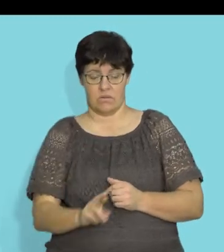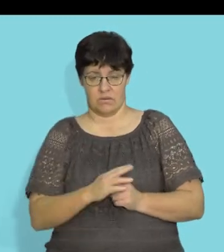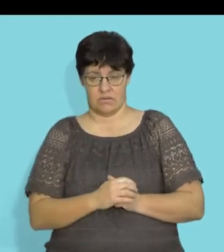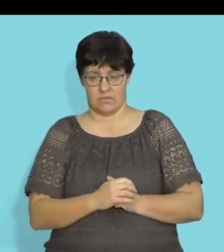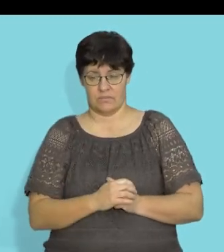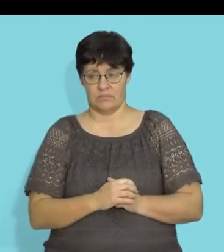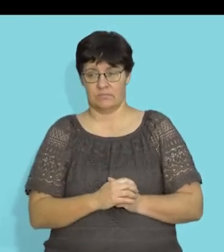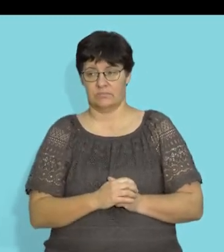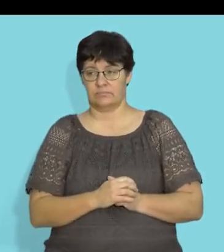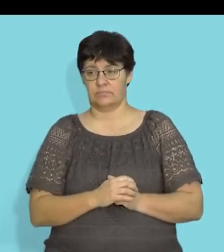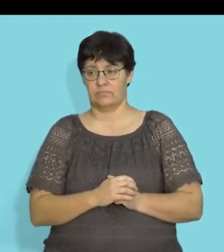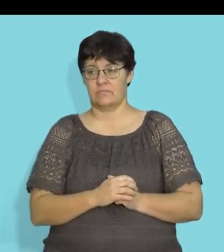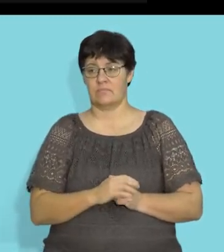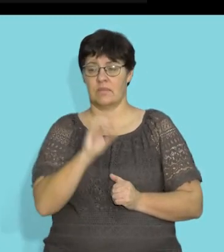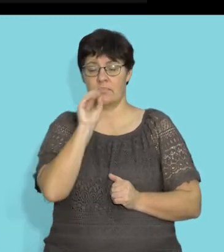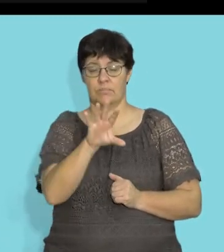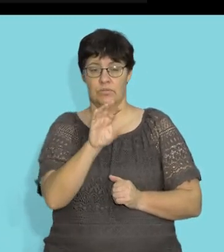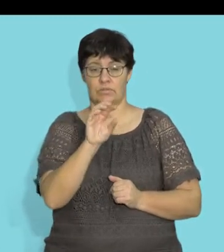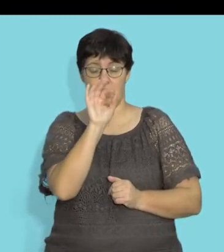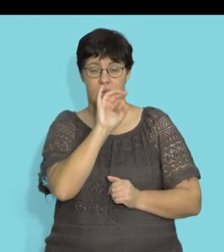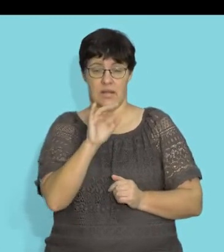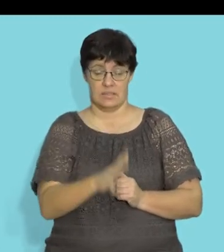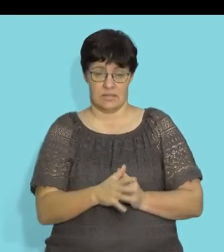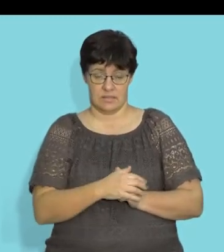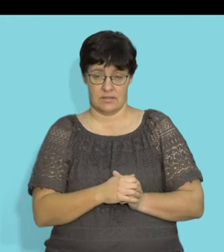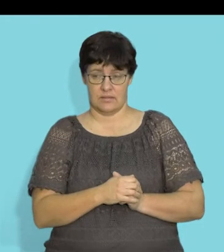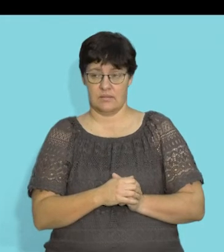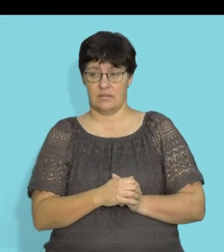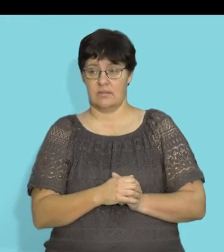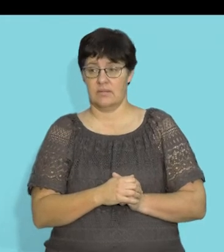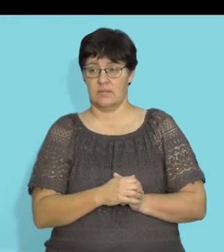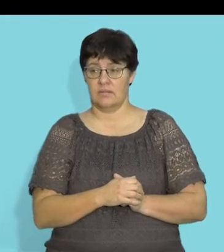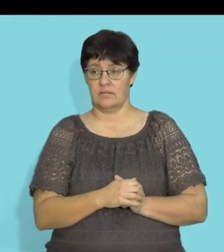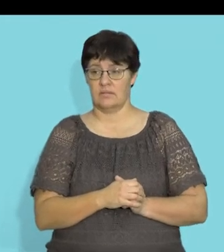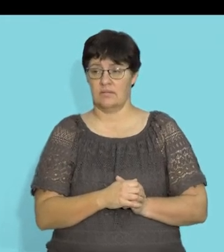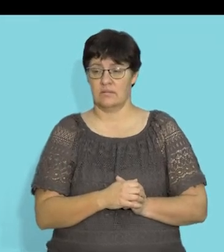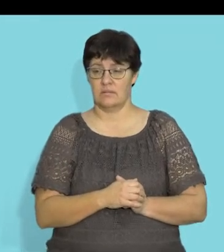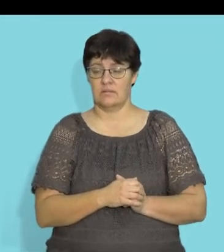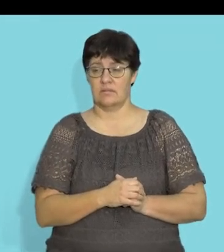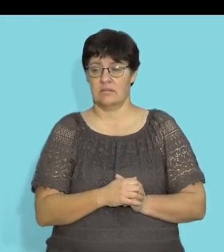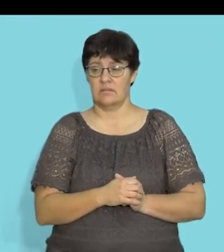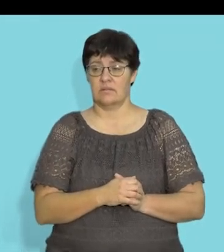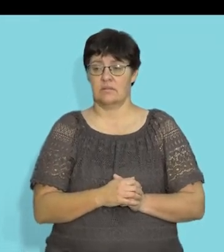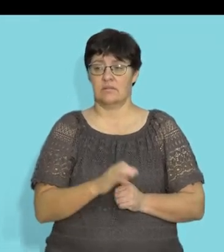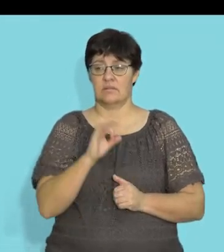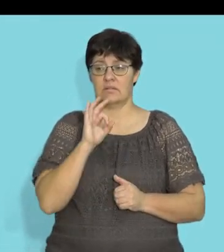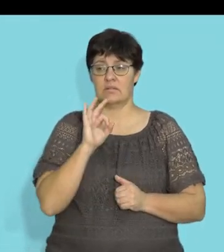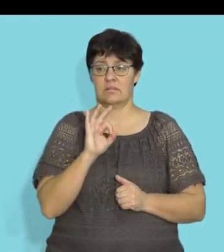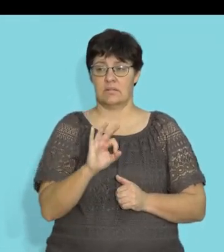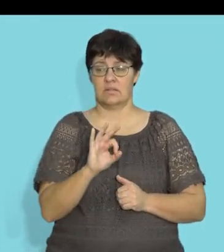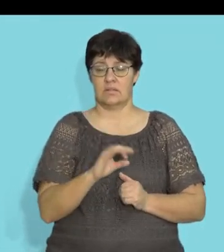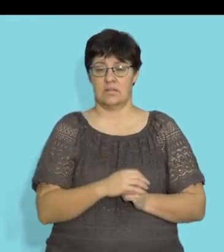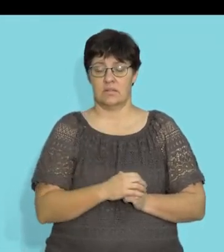A as well as my R. Let's pop this all on my calculator. Then we can actually see what the sum to infinity